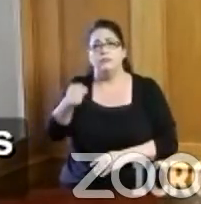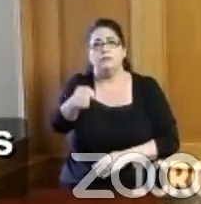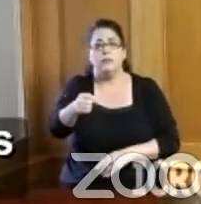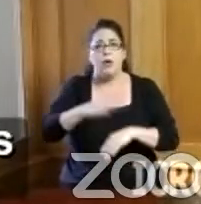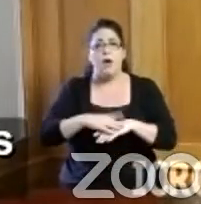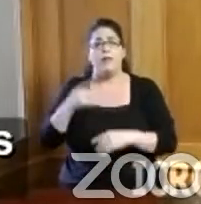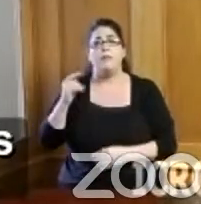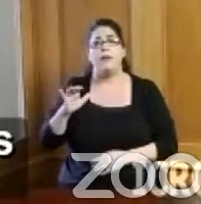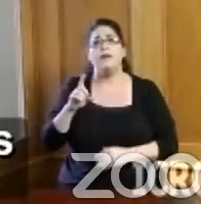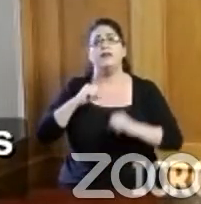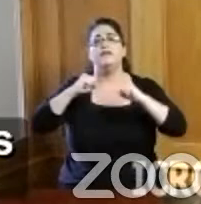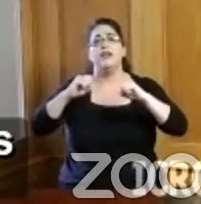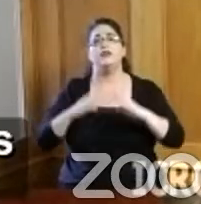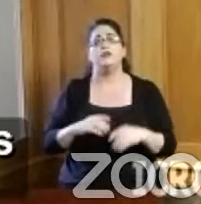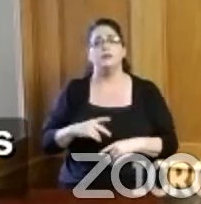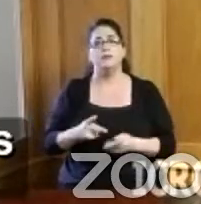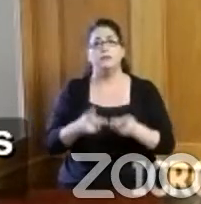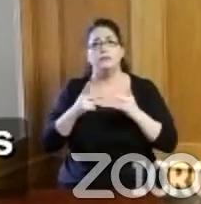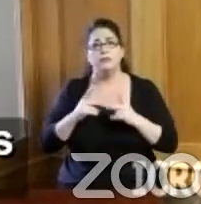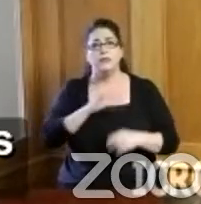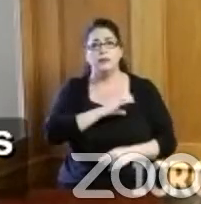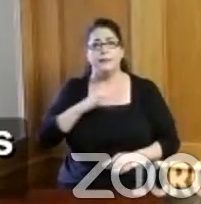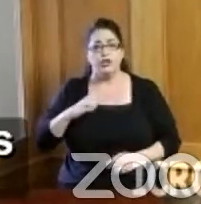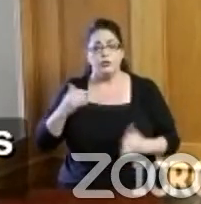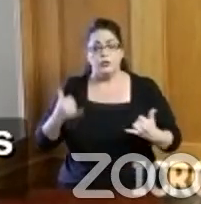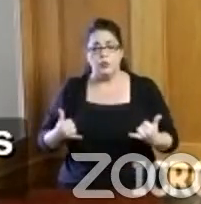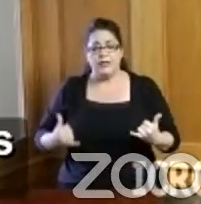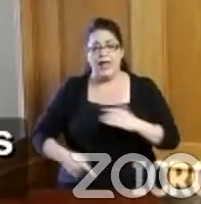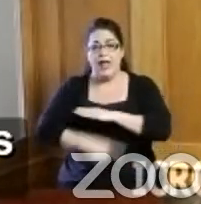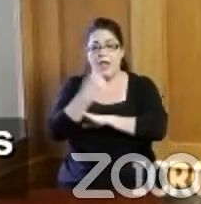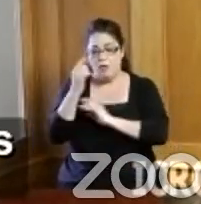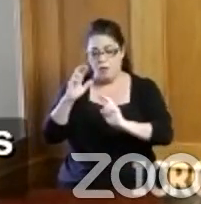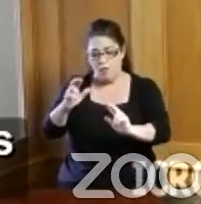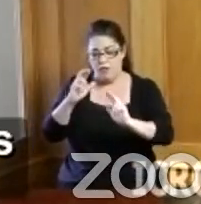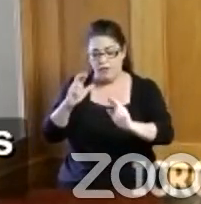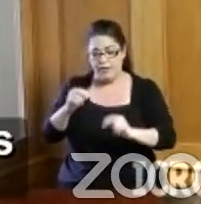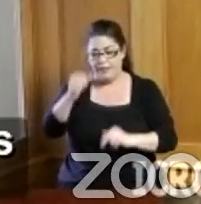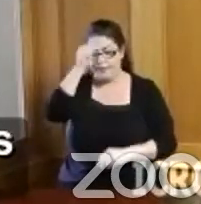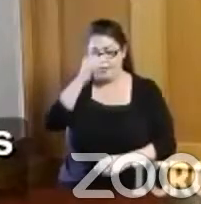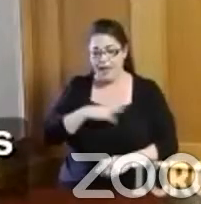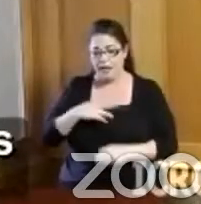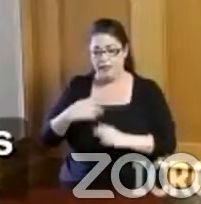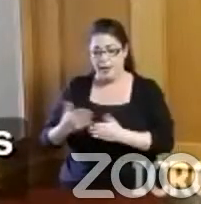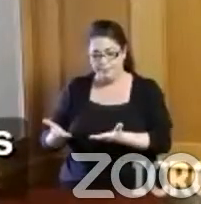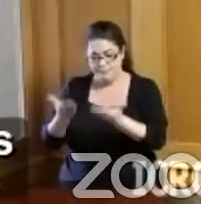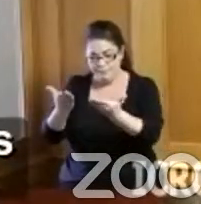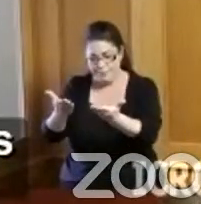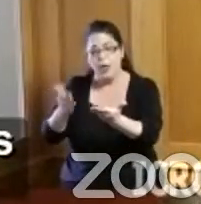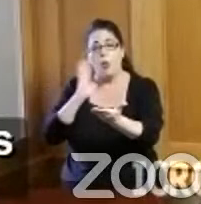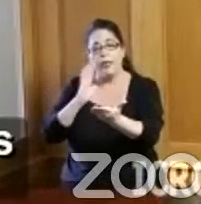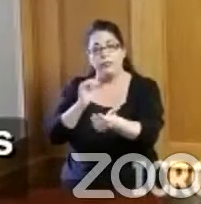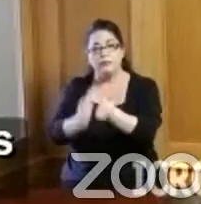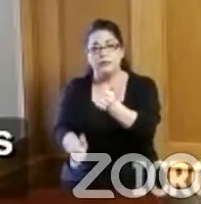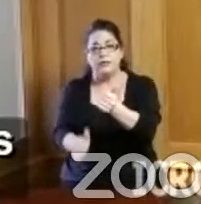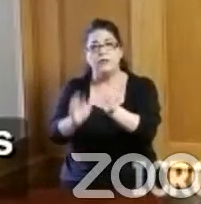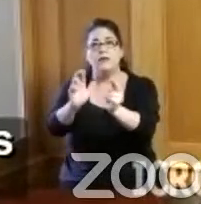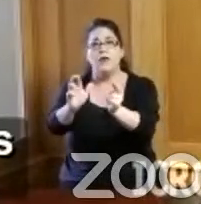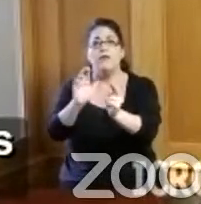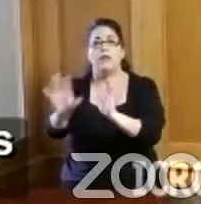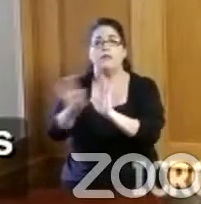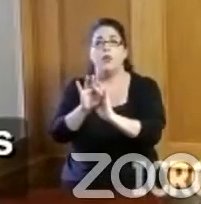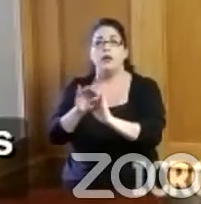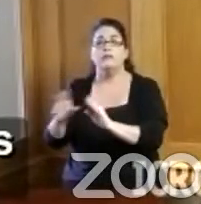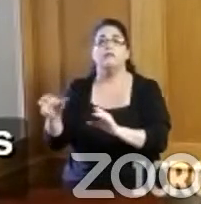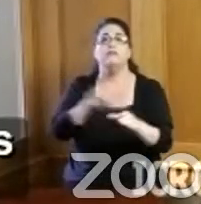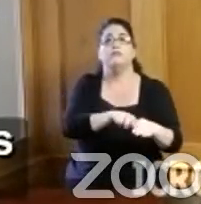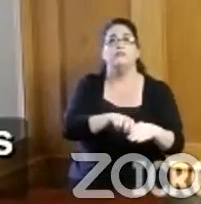Public Defenders Commission. I hope that that is what's gonna happen today, that the name that was submitted will go forth and that will be pointed to the commission so